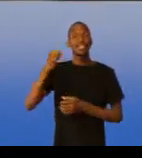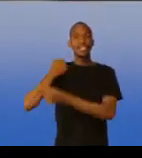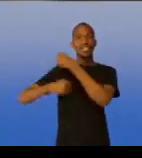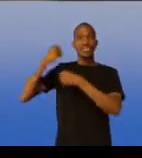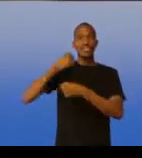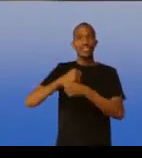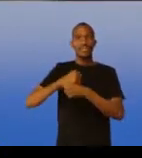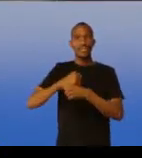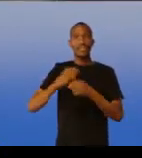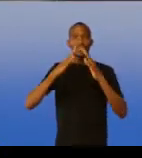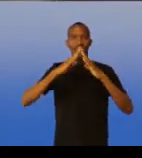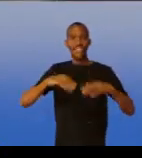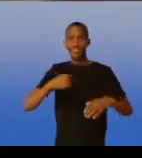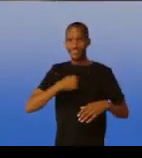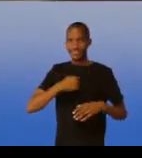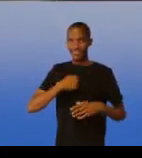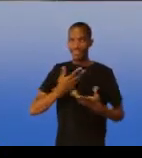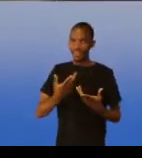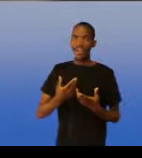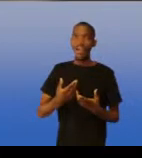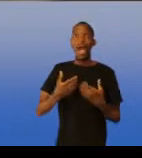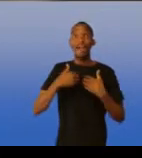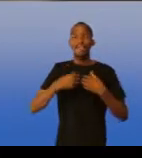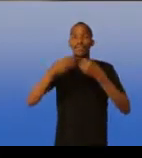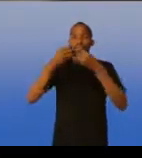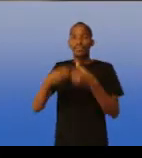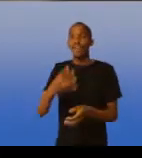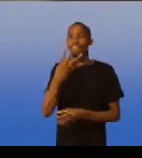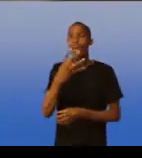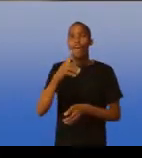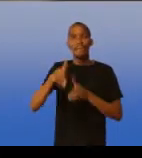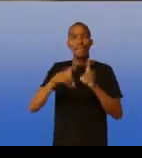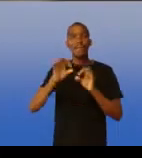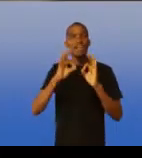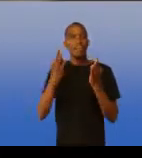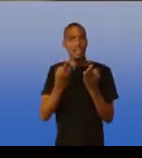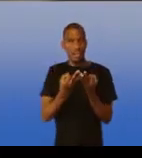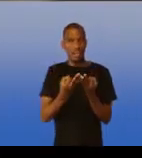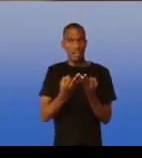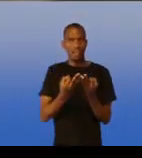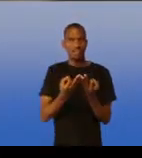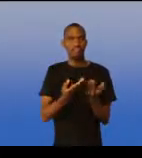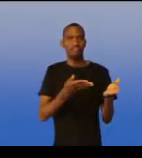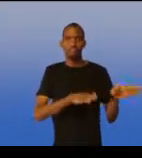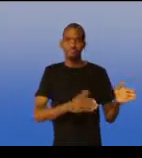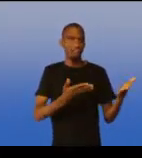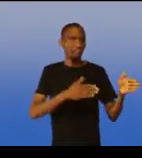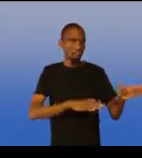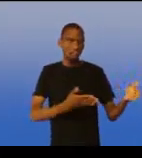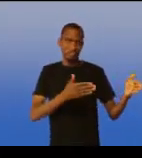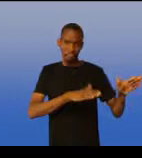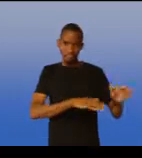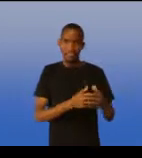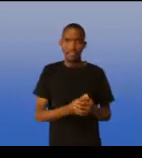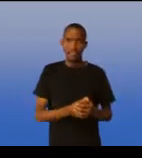I've lost 4 family members to AIDS and 2 close friends to AIDS. The biggest challenge